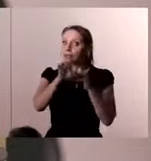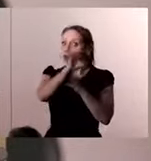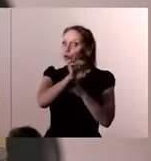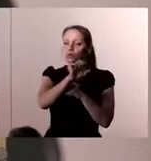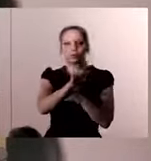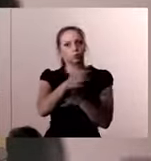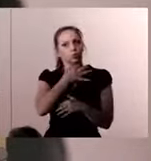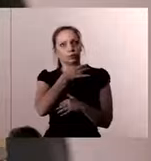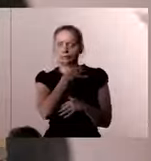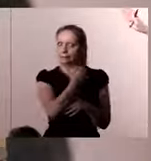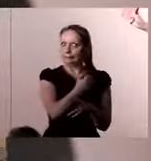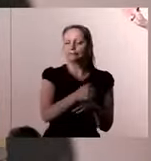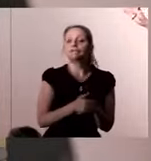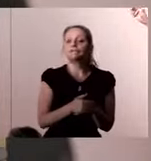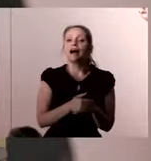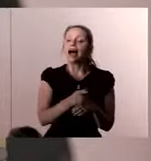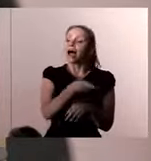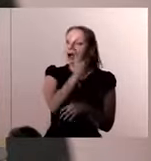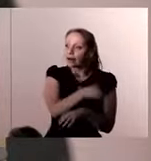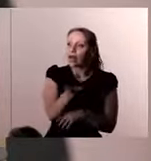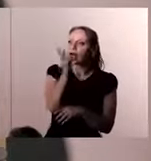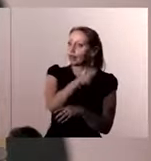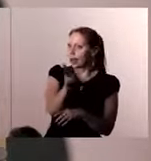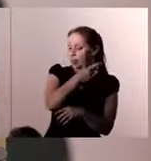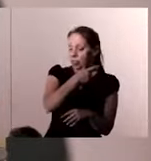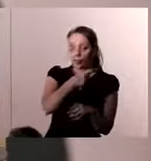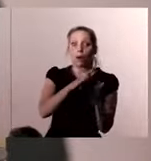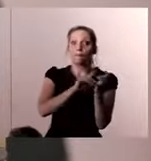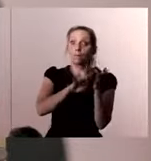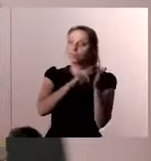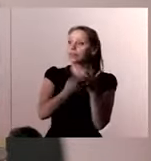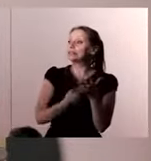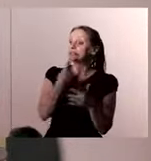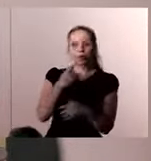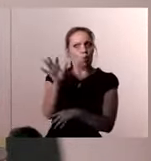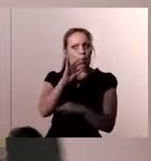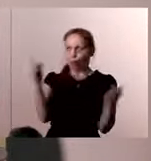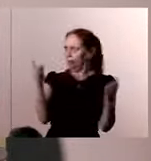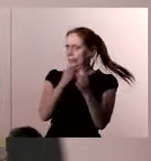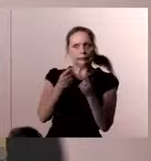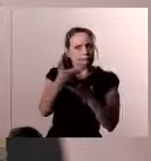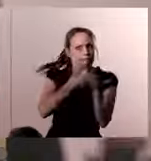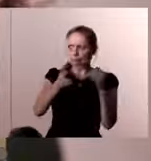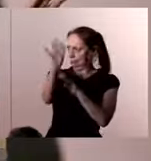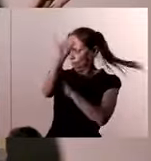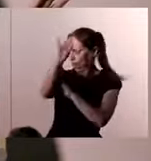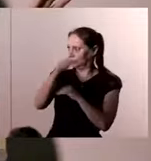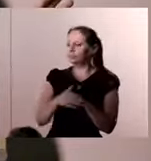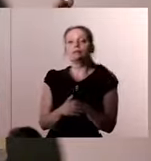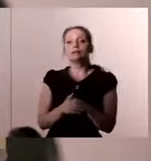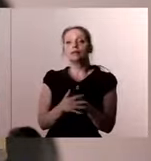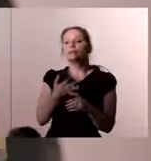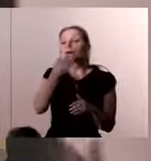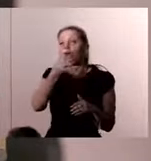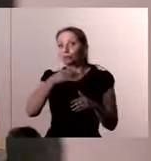edge. Repeatedly, the minister said no, they would not be meeting. A few